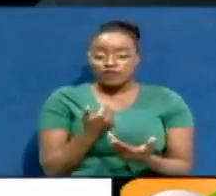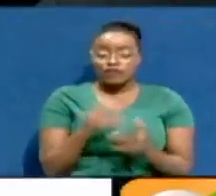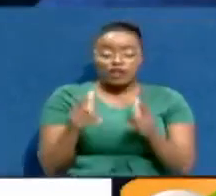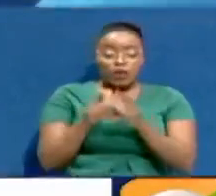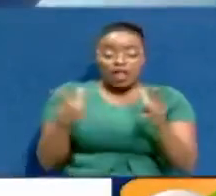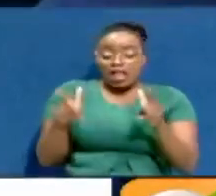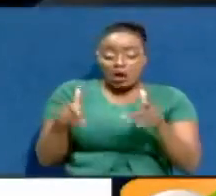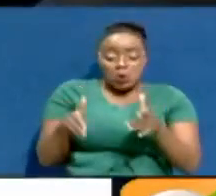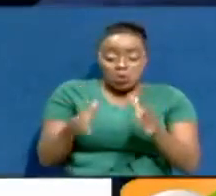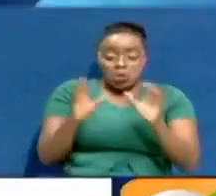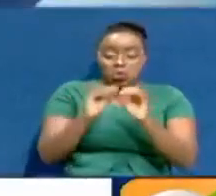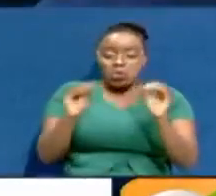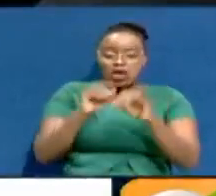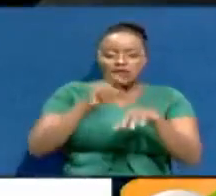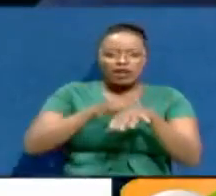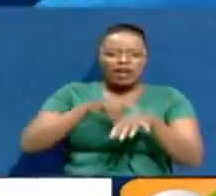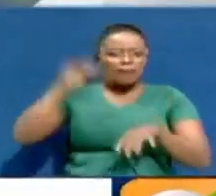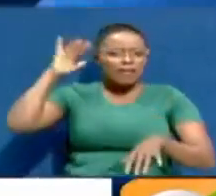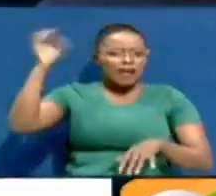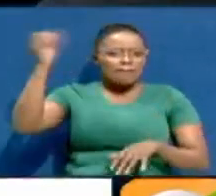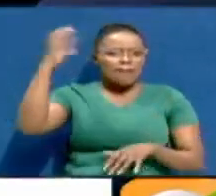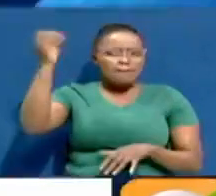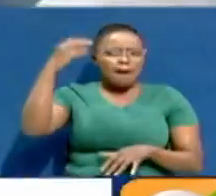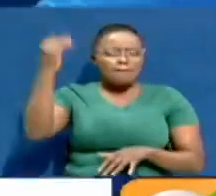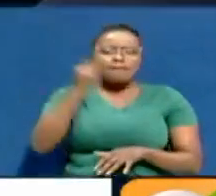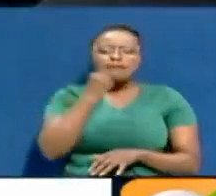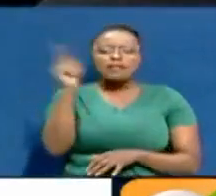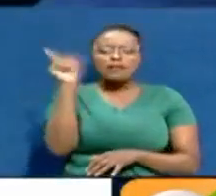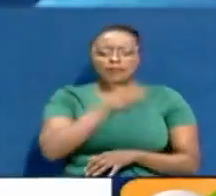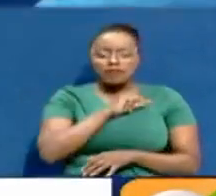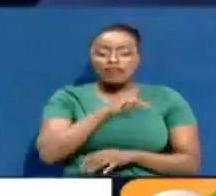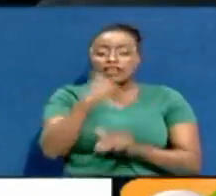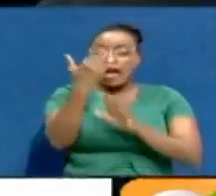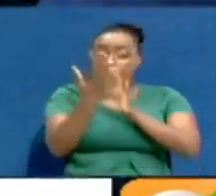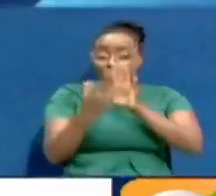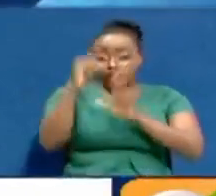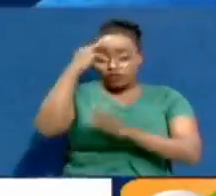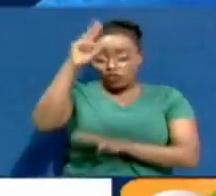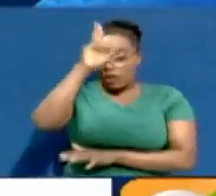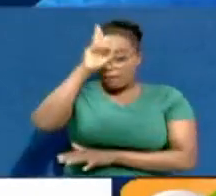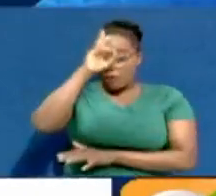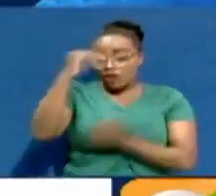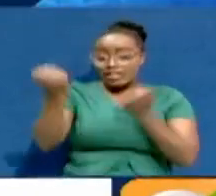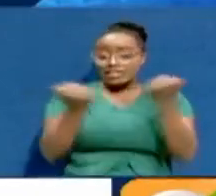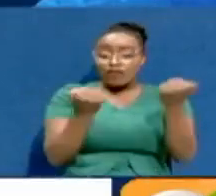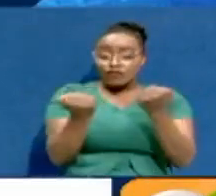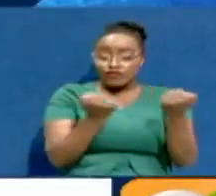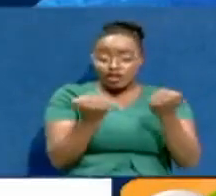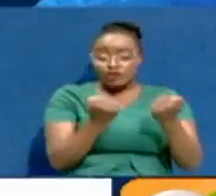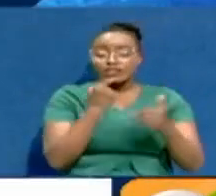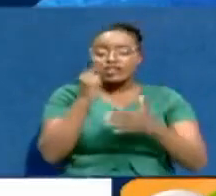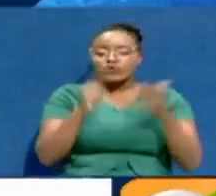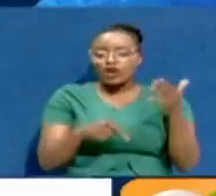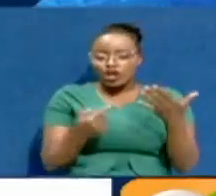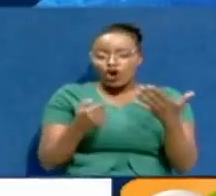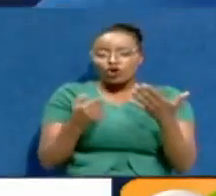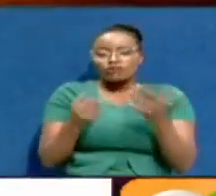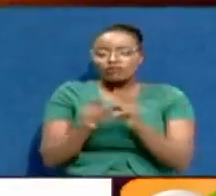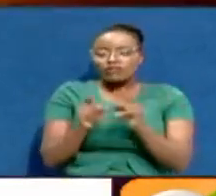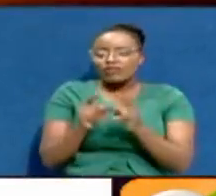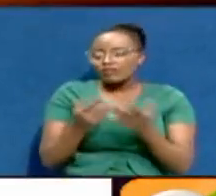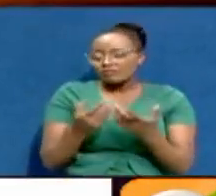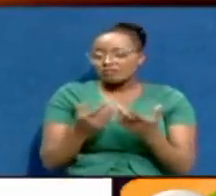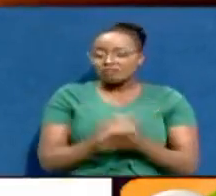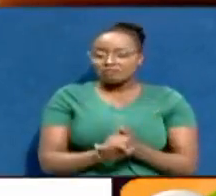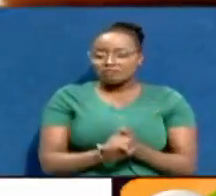give right-of-way upon hearing sirens indicating the approach of police vehicles, ambulances, or fire